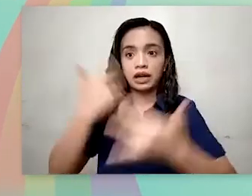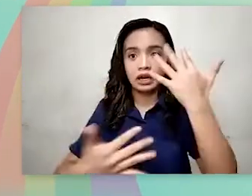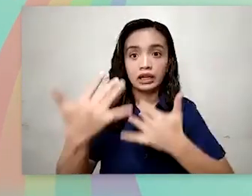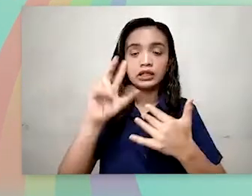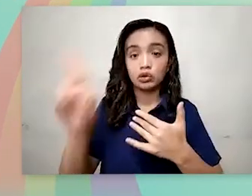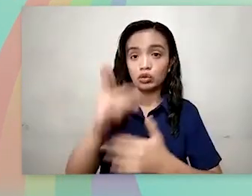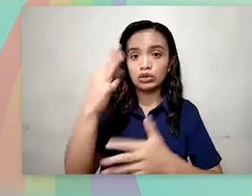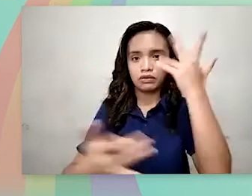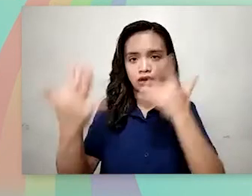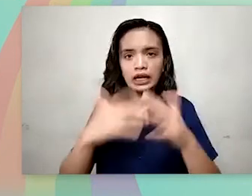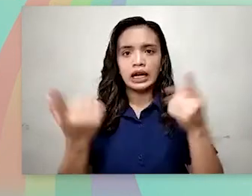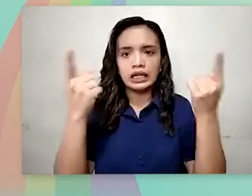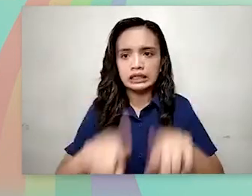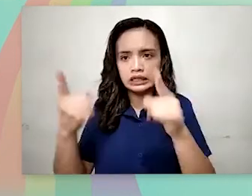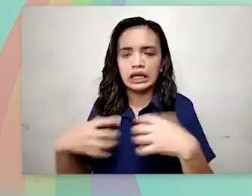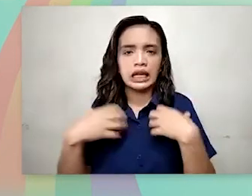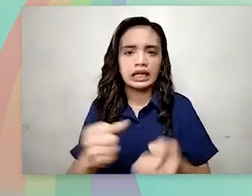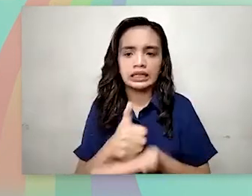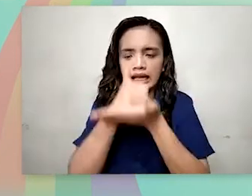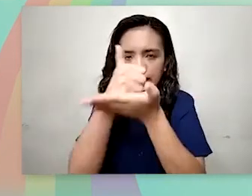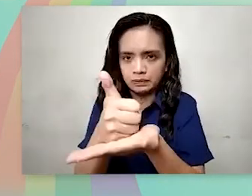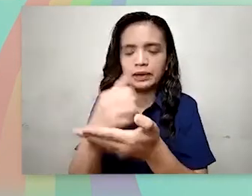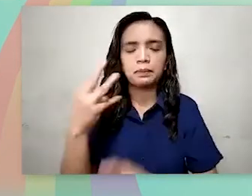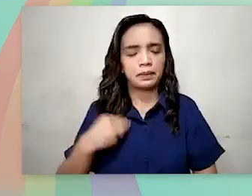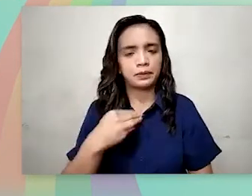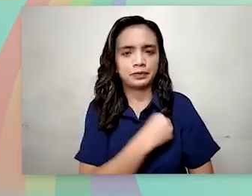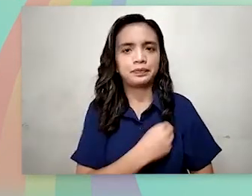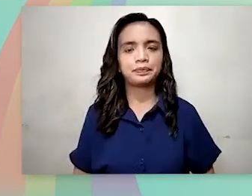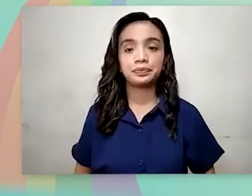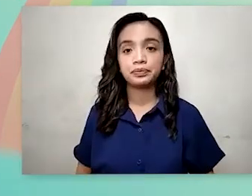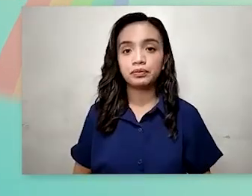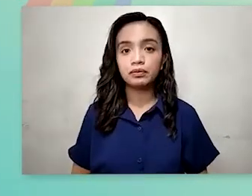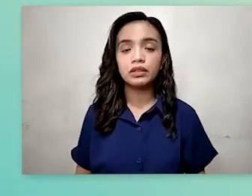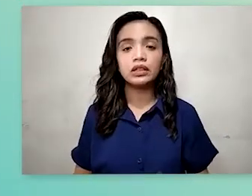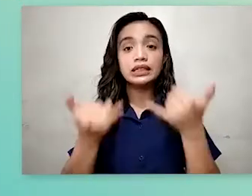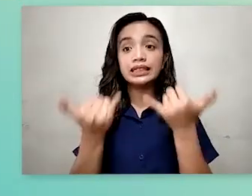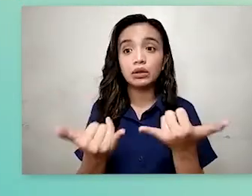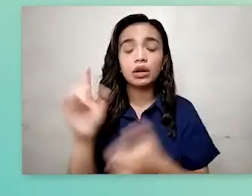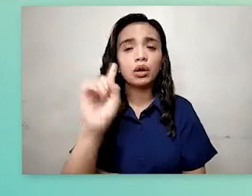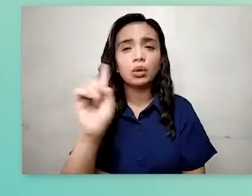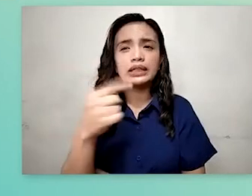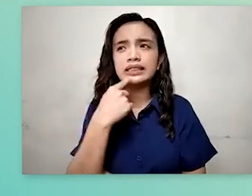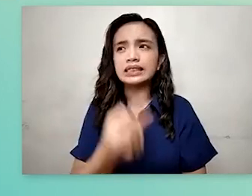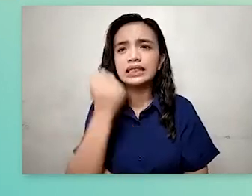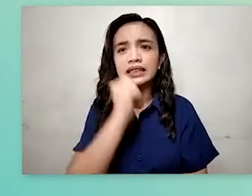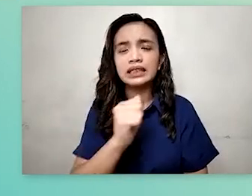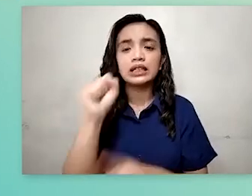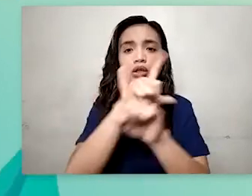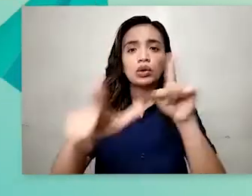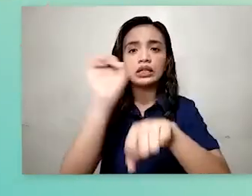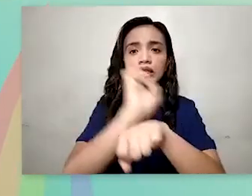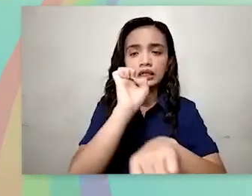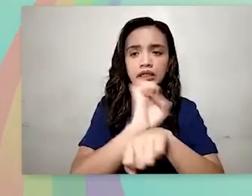practice. And we use this for fire, calamity, and medical assistance for our members. And with this,